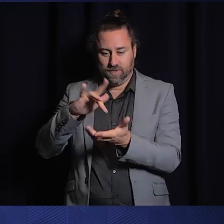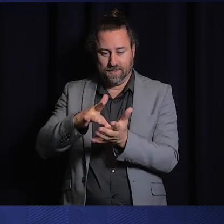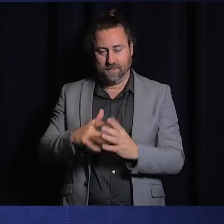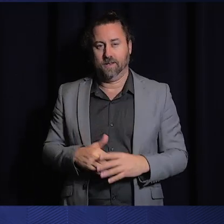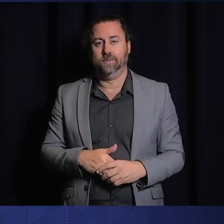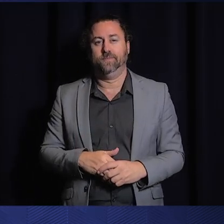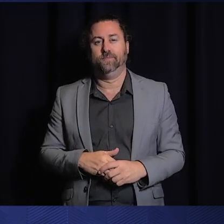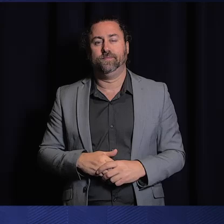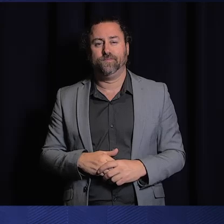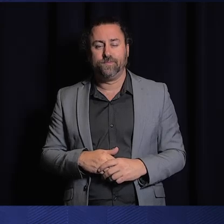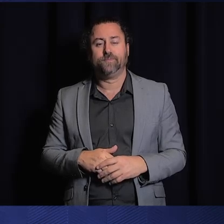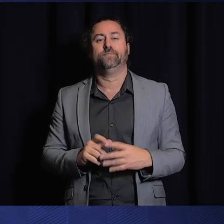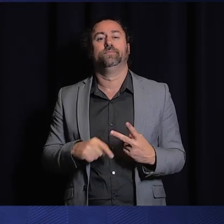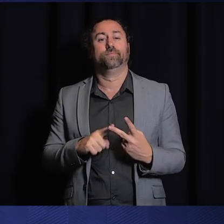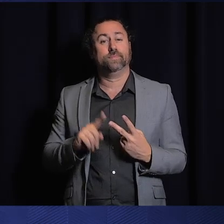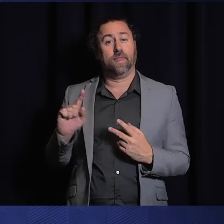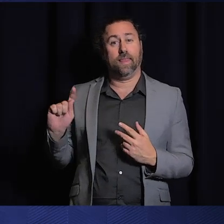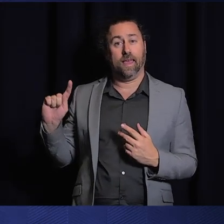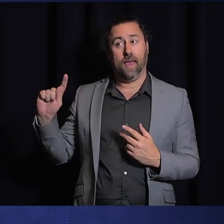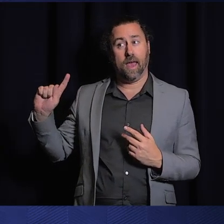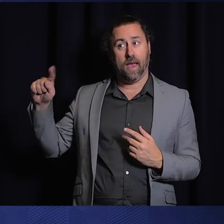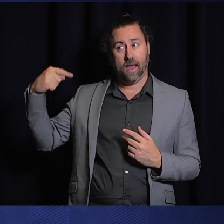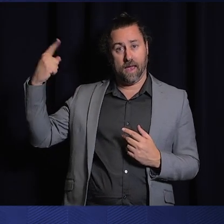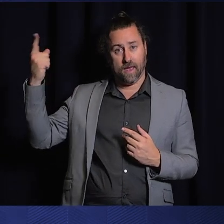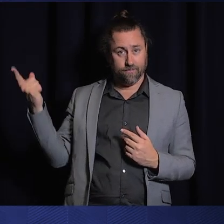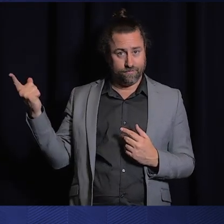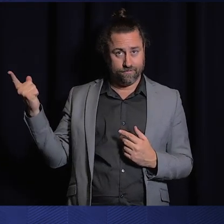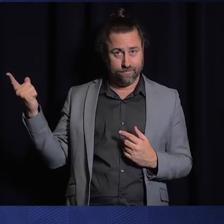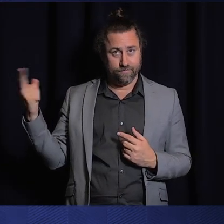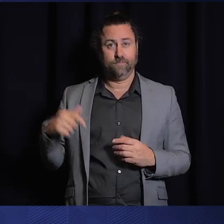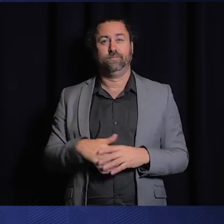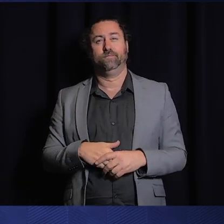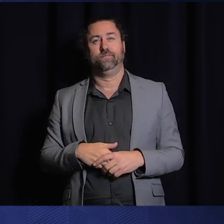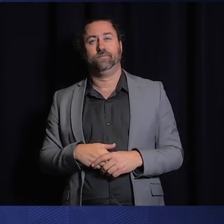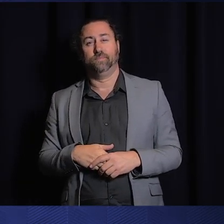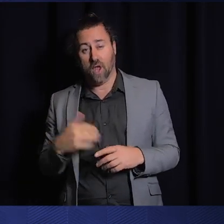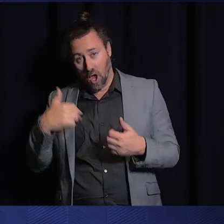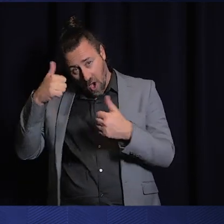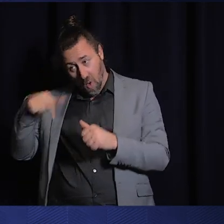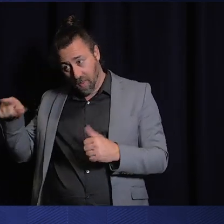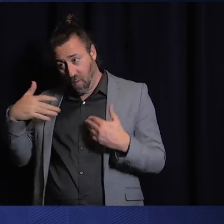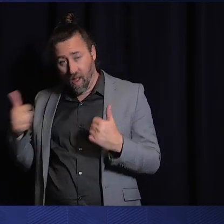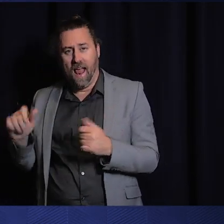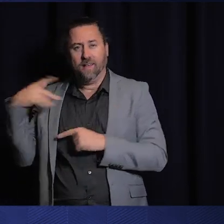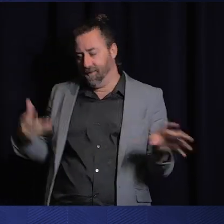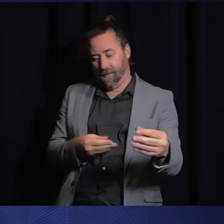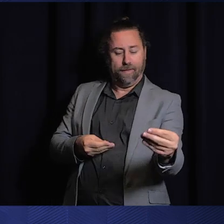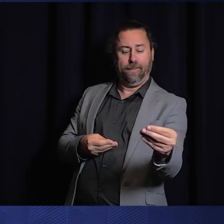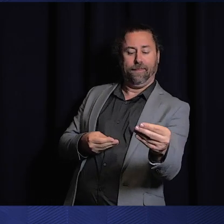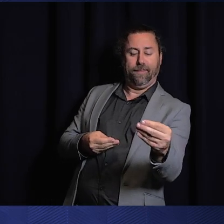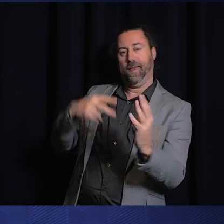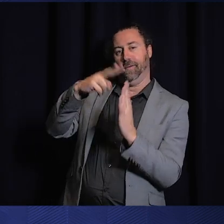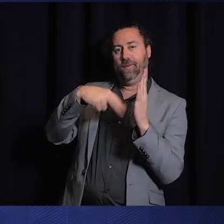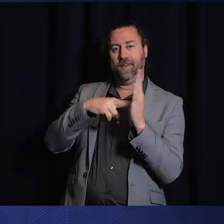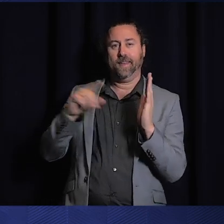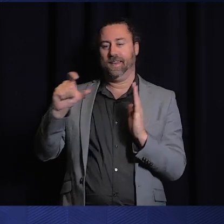We have next to Dr. Casaba, I know them all quite well, but I want to make sure that I cover